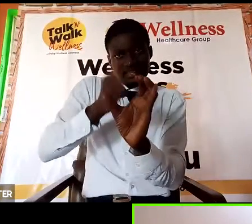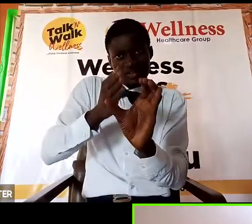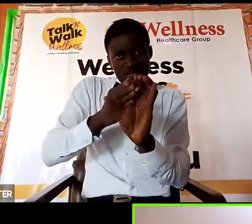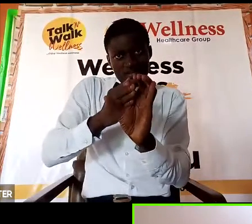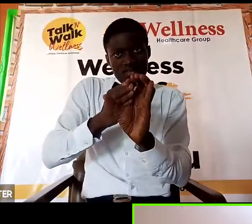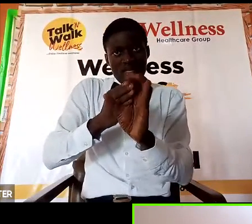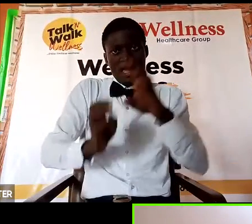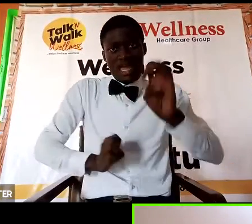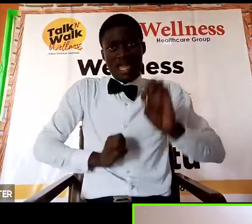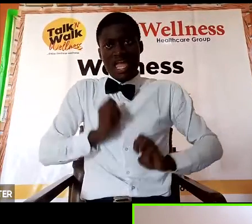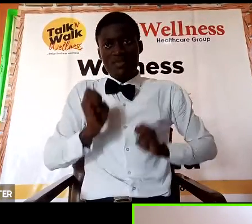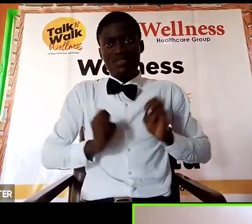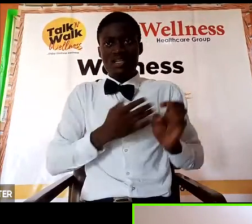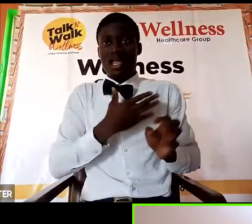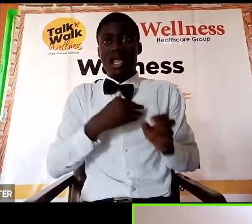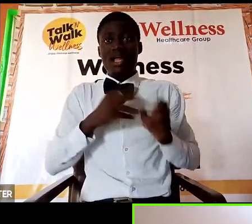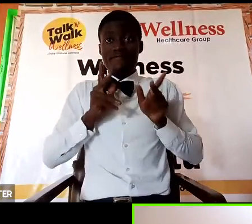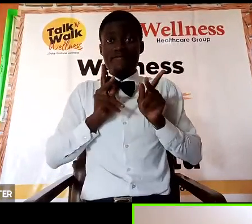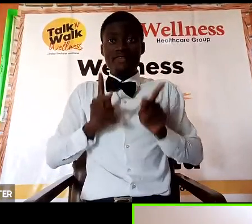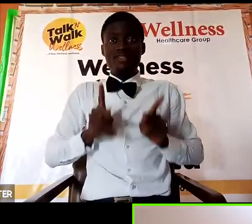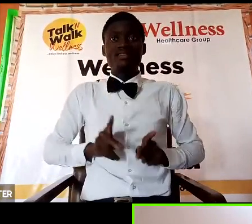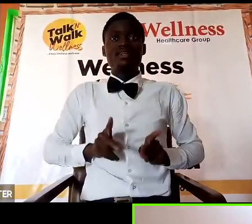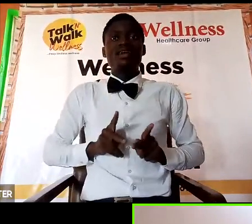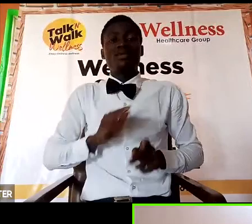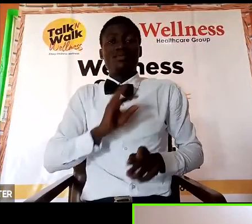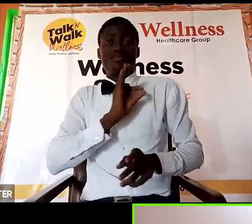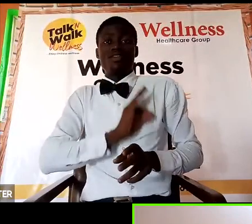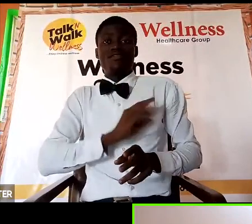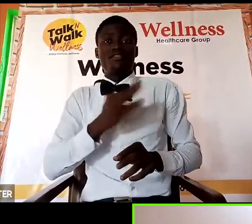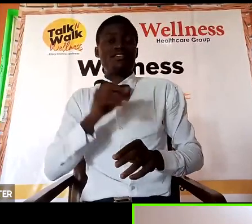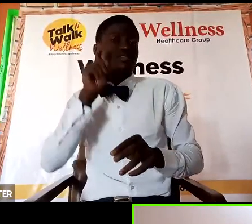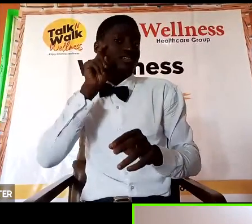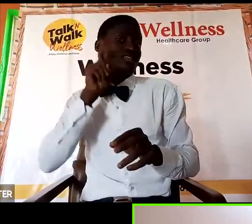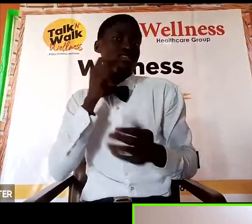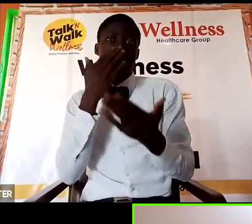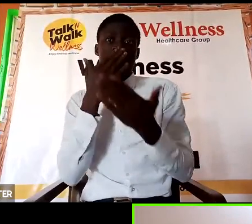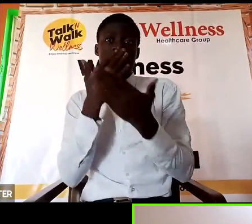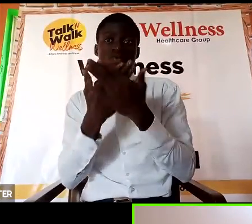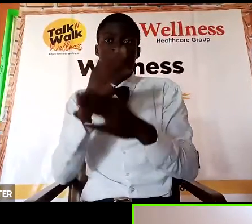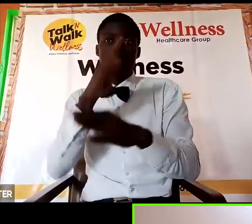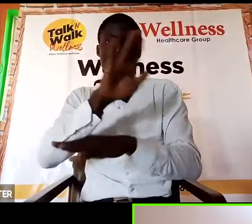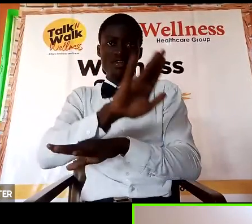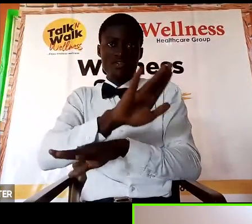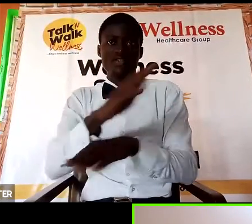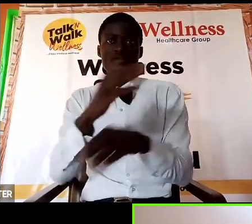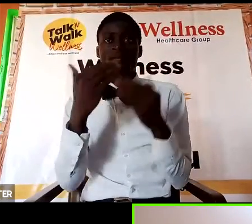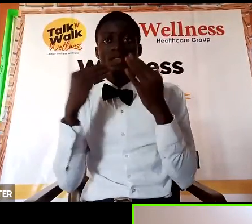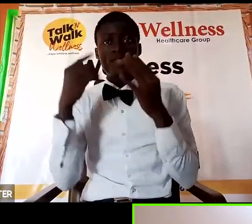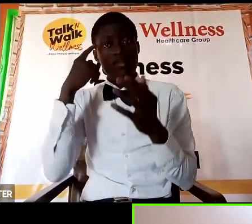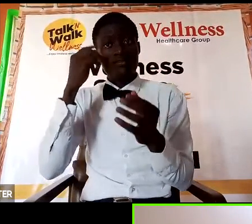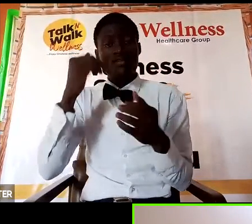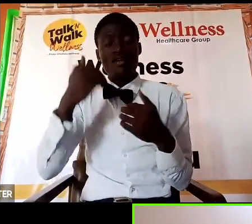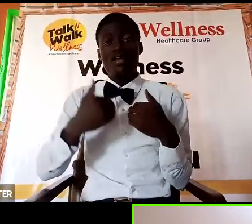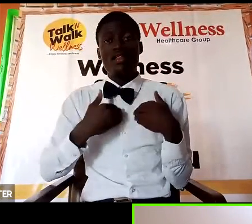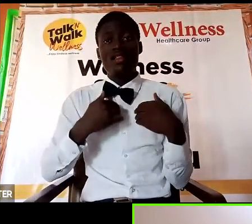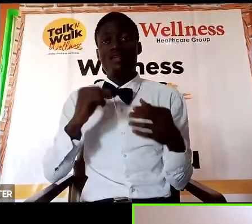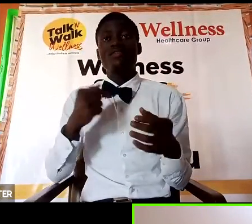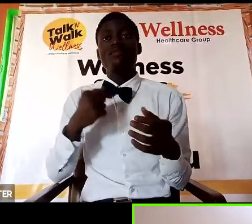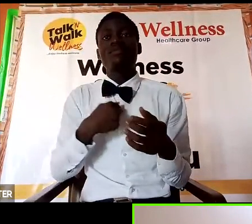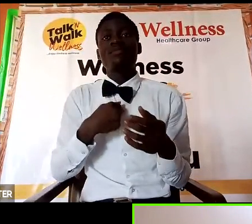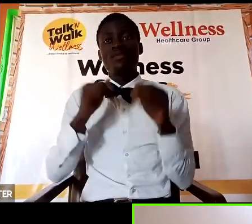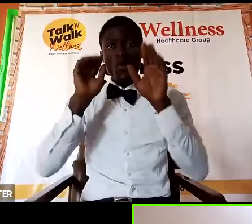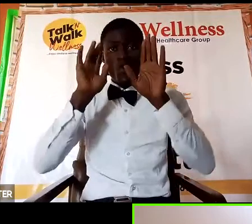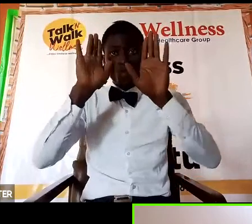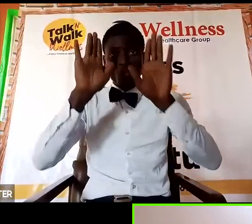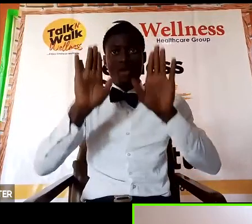Okay, good evening, and thank you for having me. Wonderful job you are doing here, and I'm glad to be a part